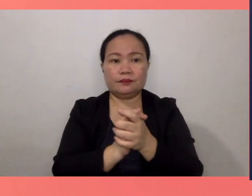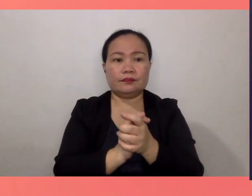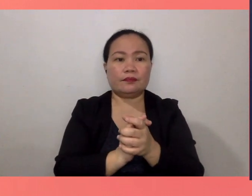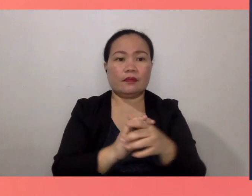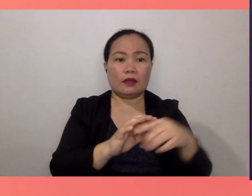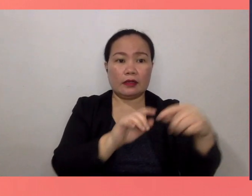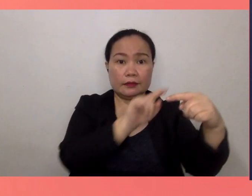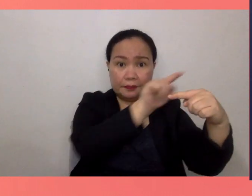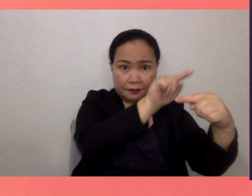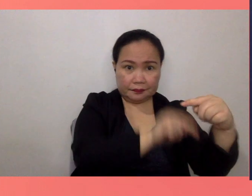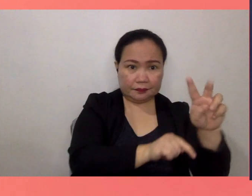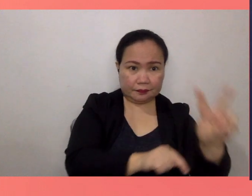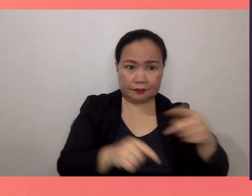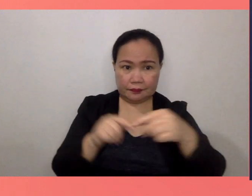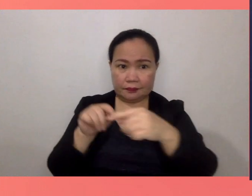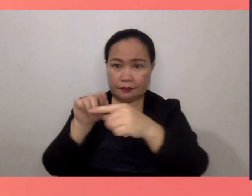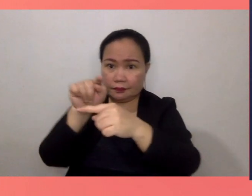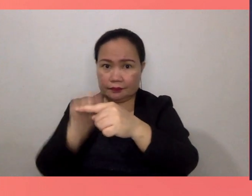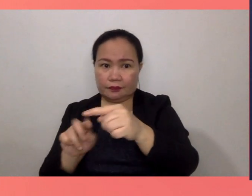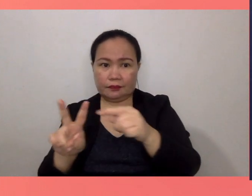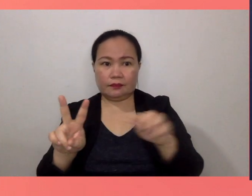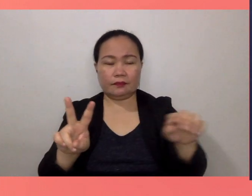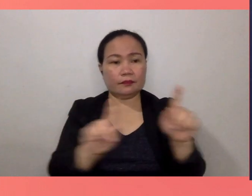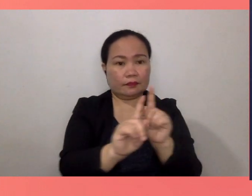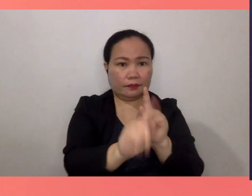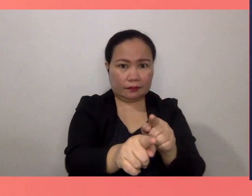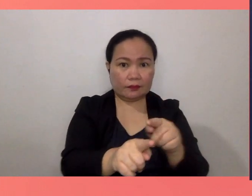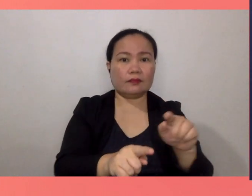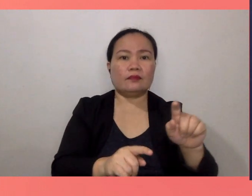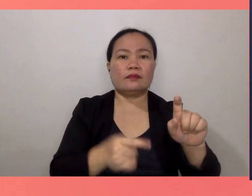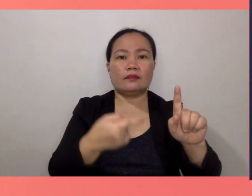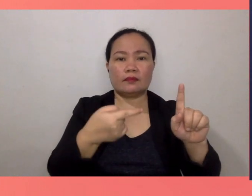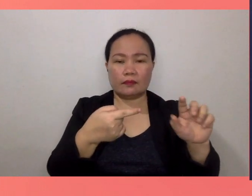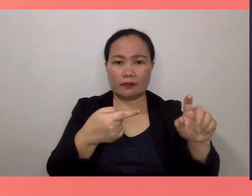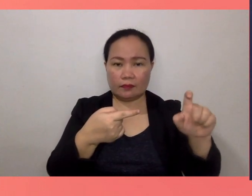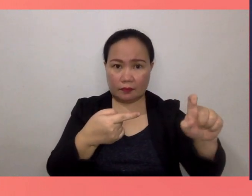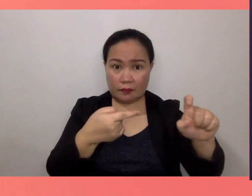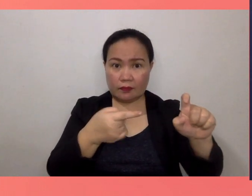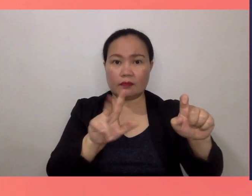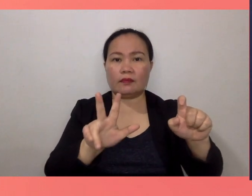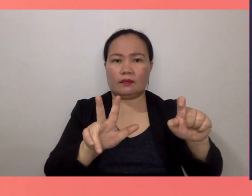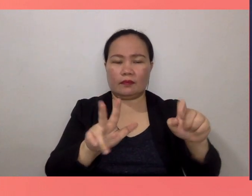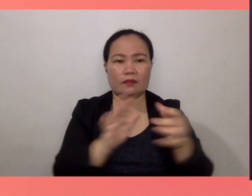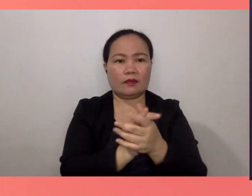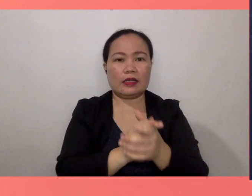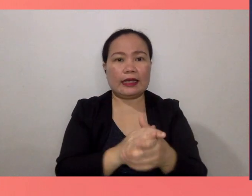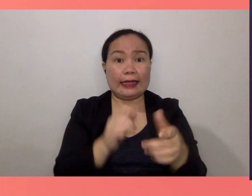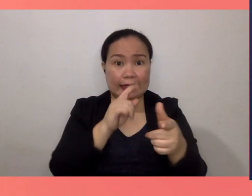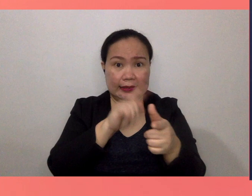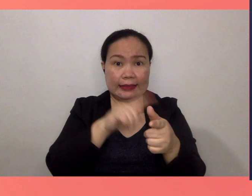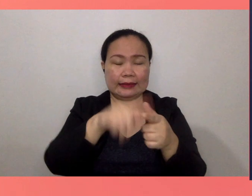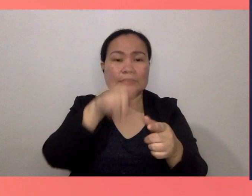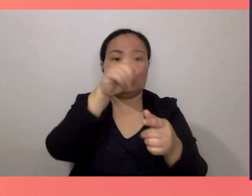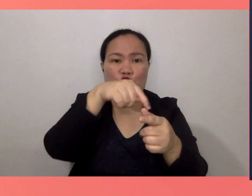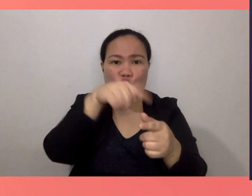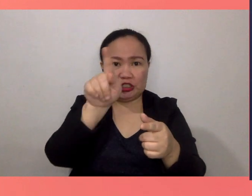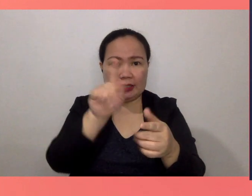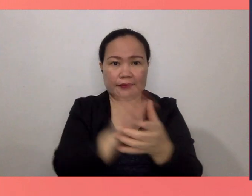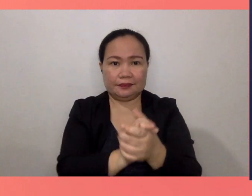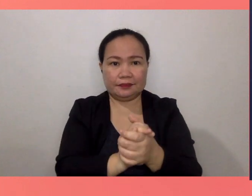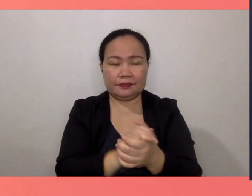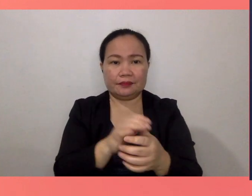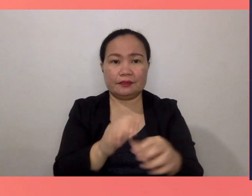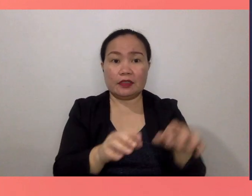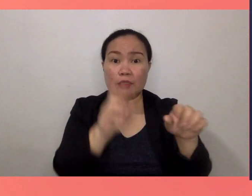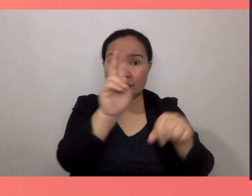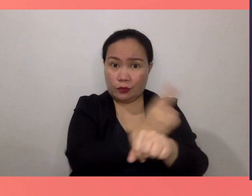the answer is negative 3. So, i-check ulit natin kung tama yung nakuha natin na value ng x. Okay, using the